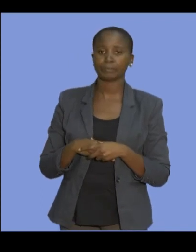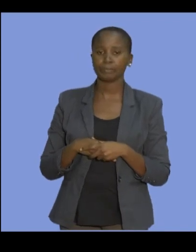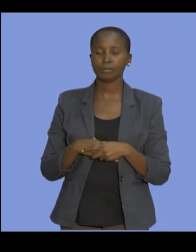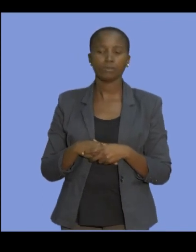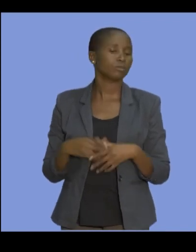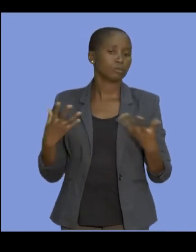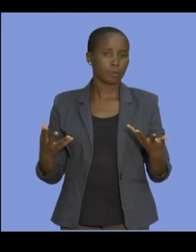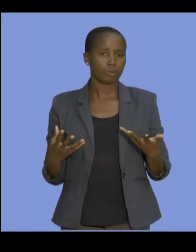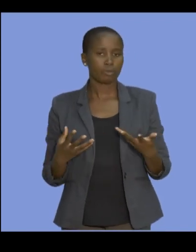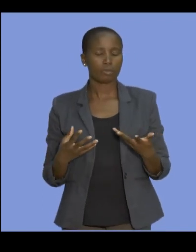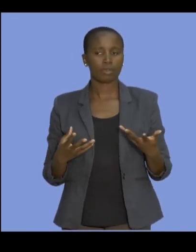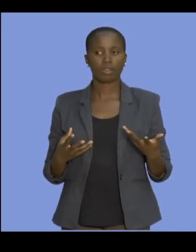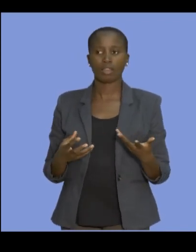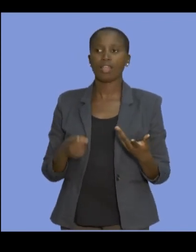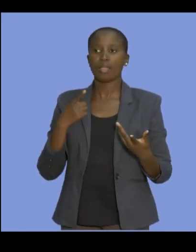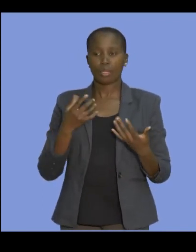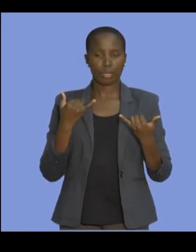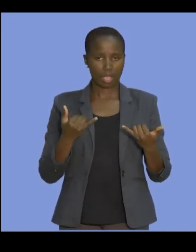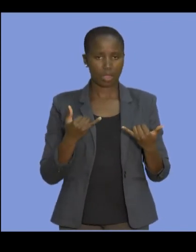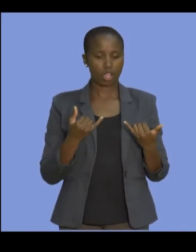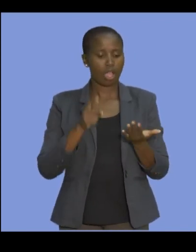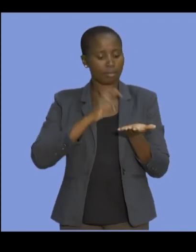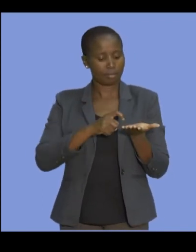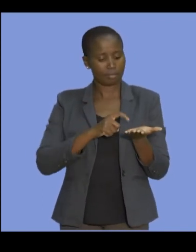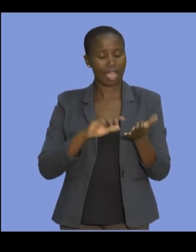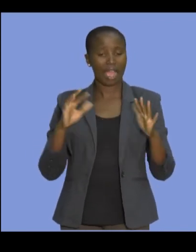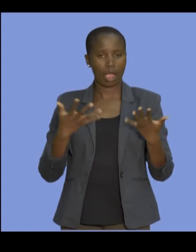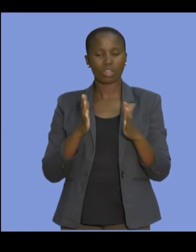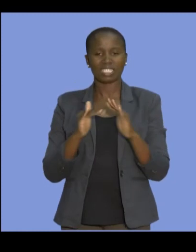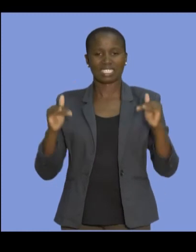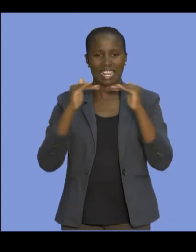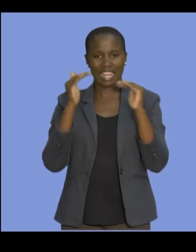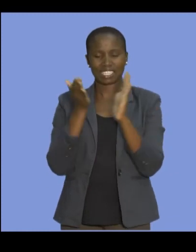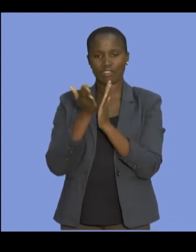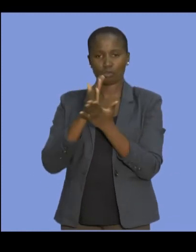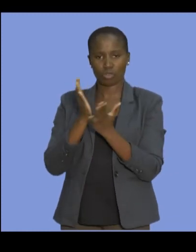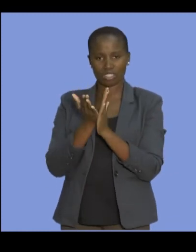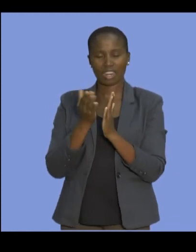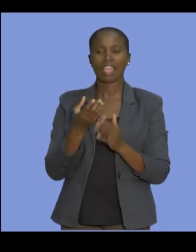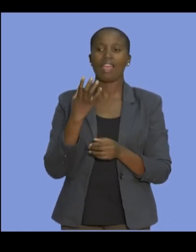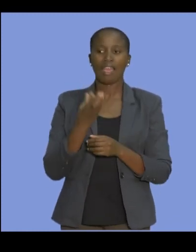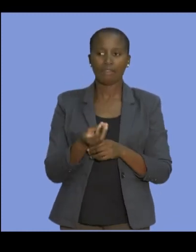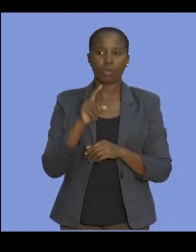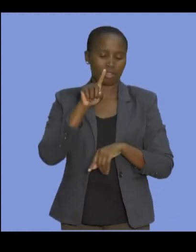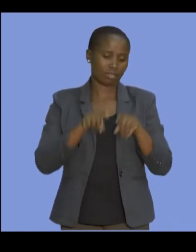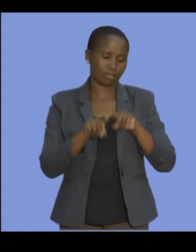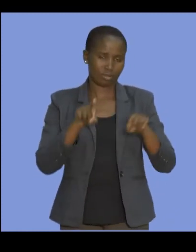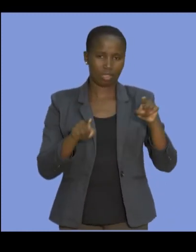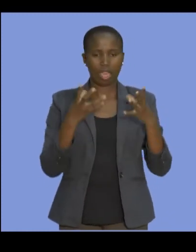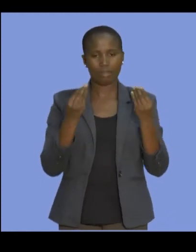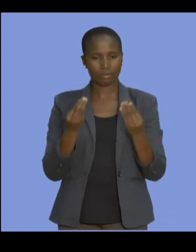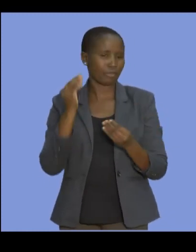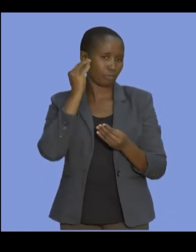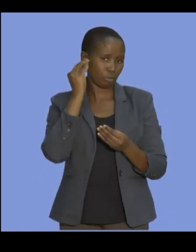So calculating the standard deviation is related to the variance of the data. So